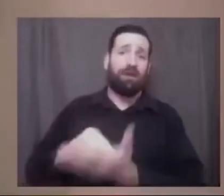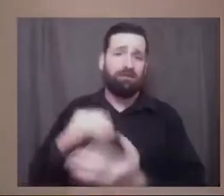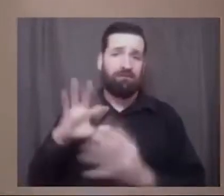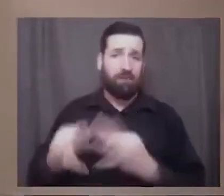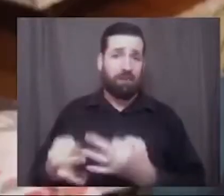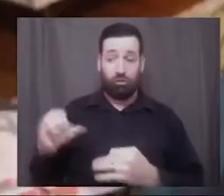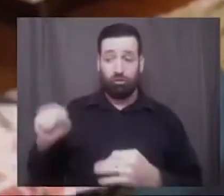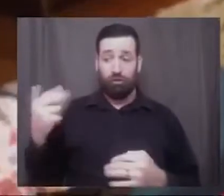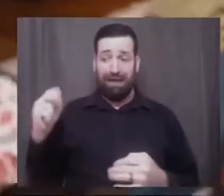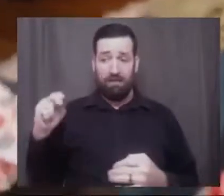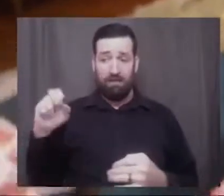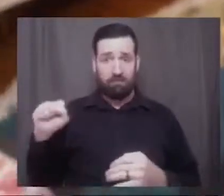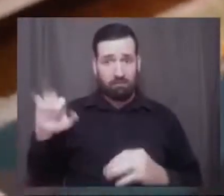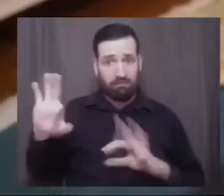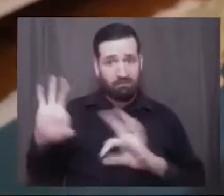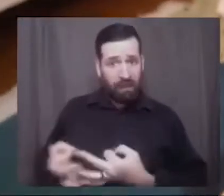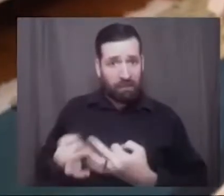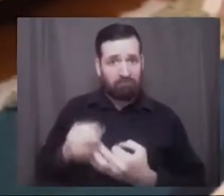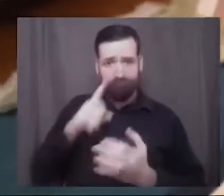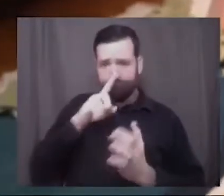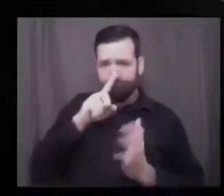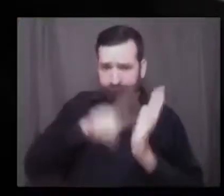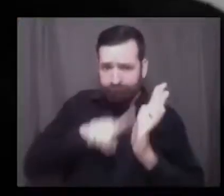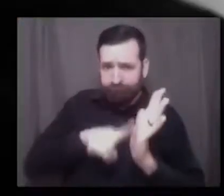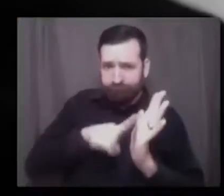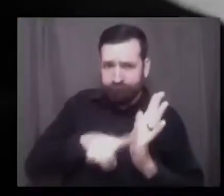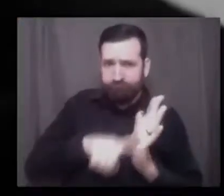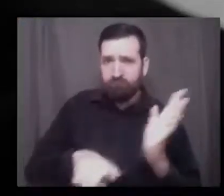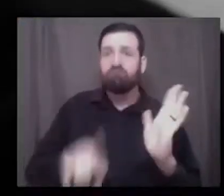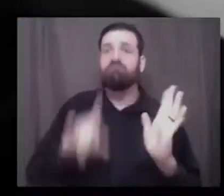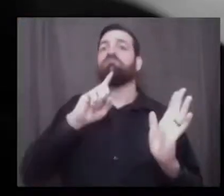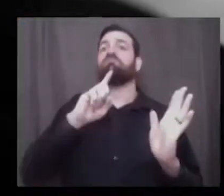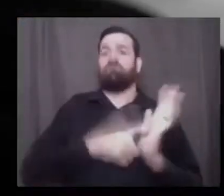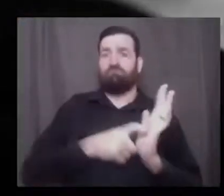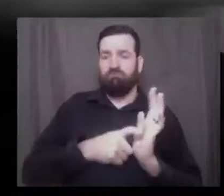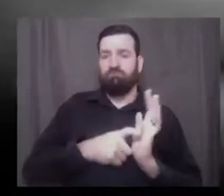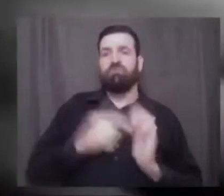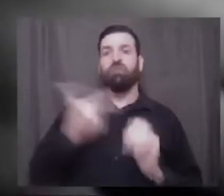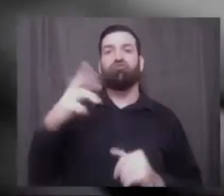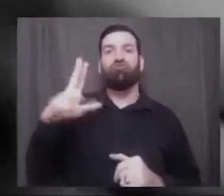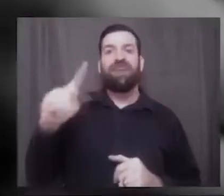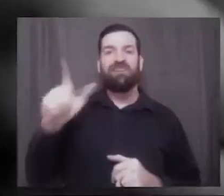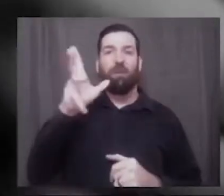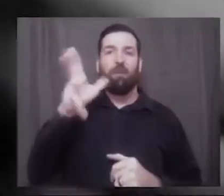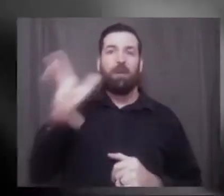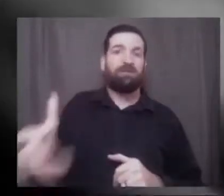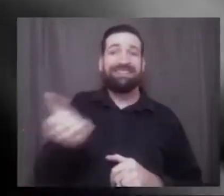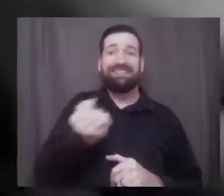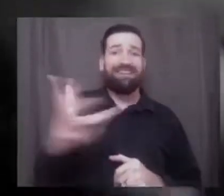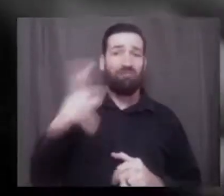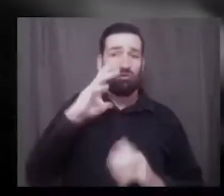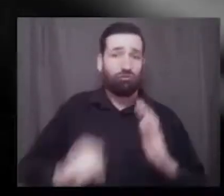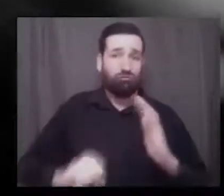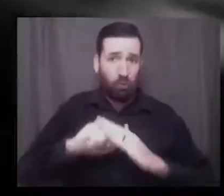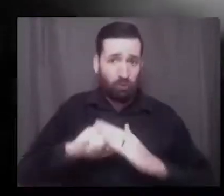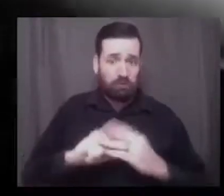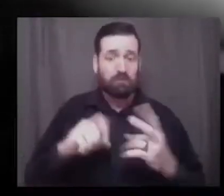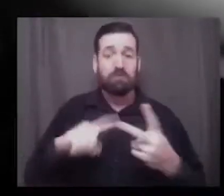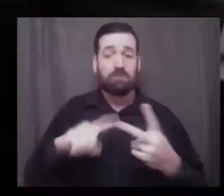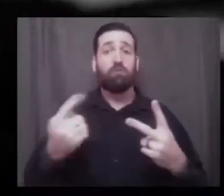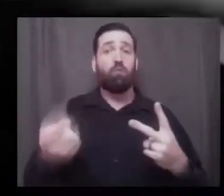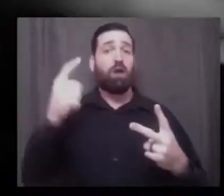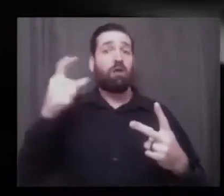she had to do some digging. And when she learned of one of her great-grandmothers who had suffered multiple strokes and one of her grandmothers who had a